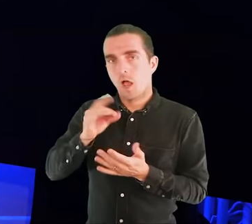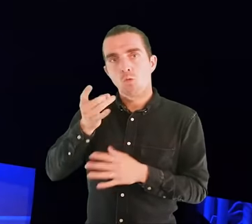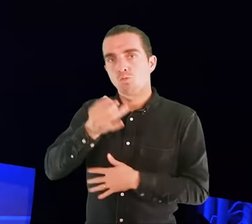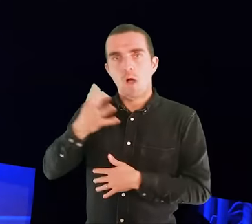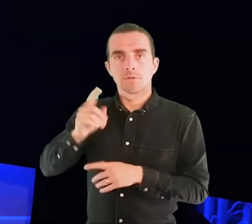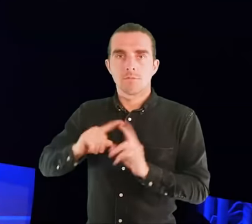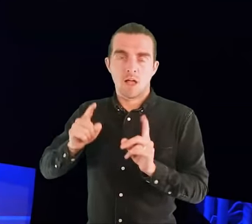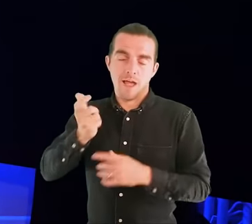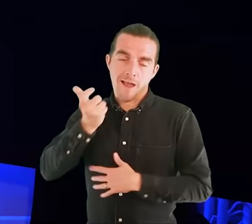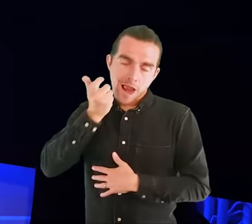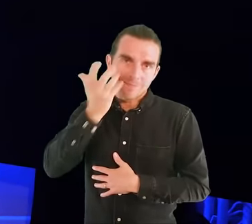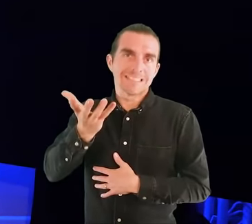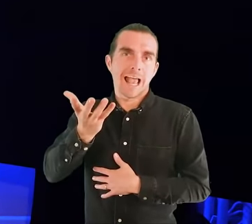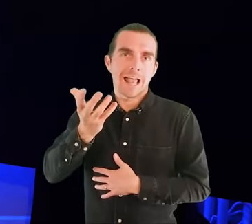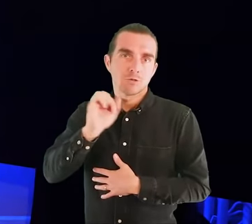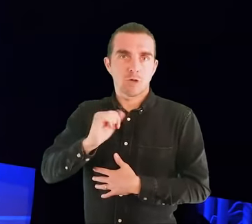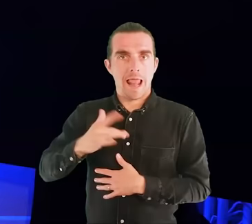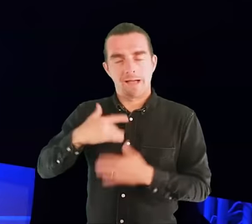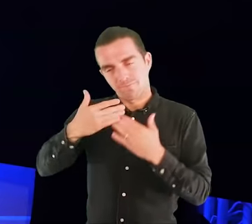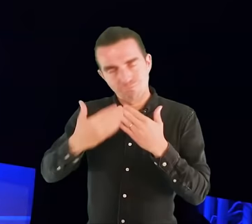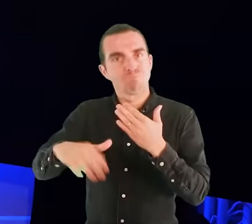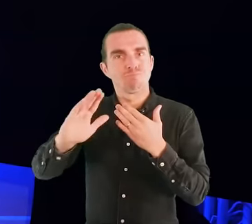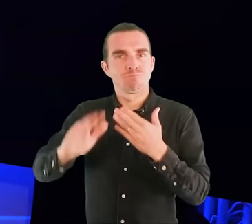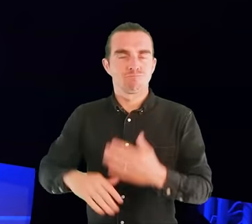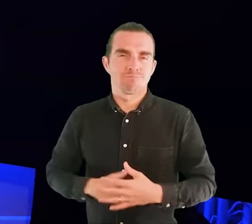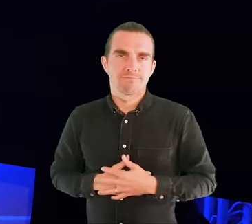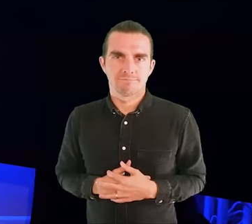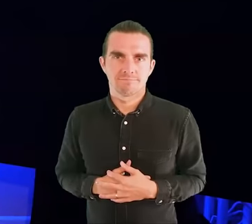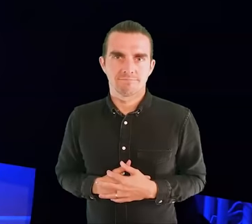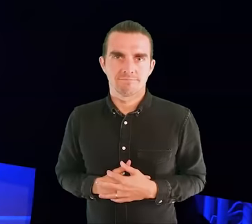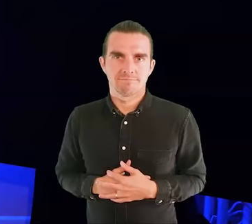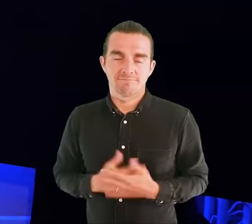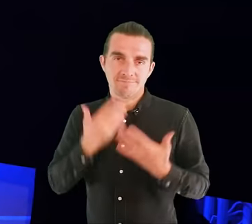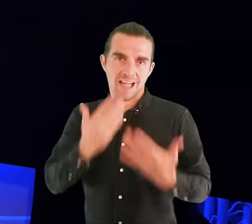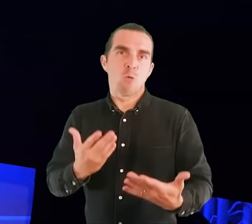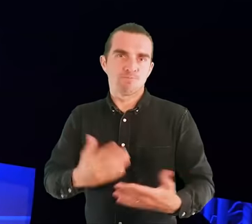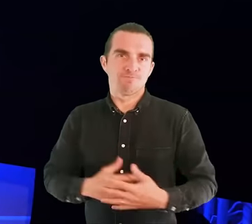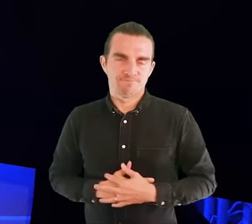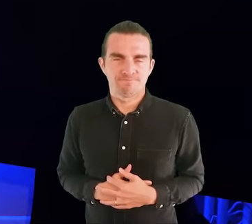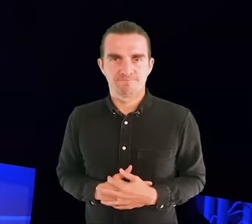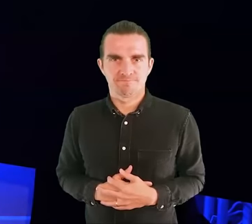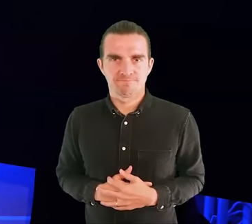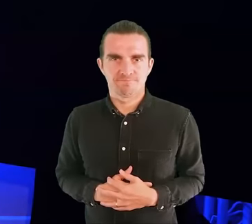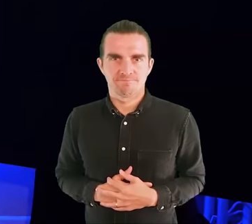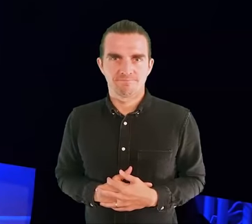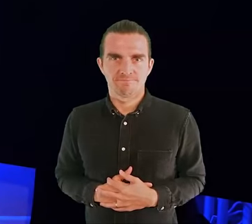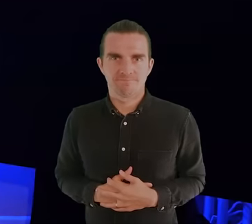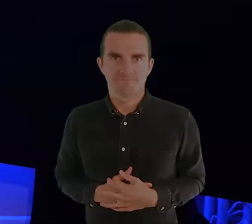for the rest of your life. Thank you.